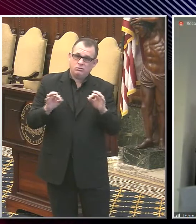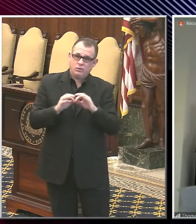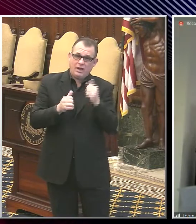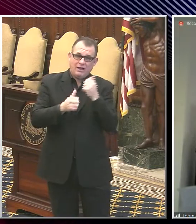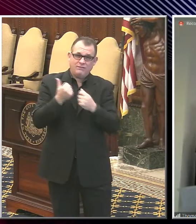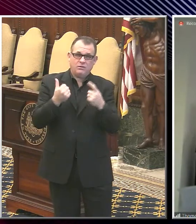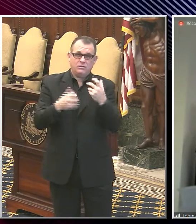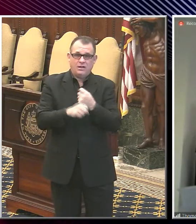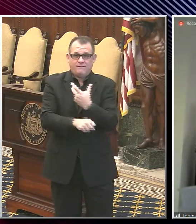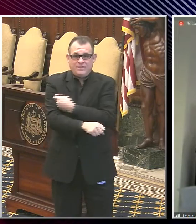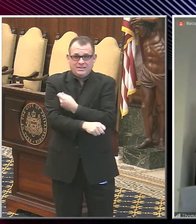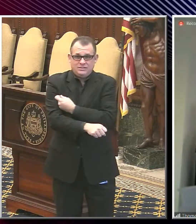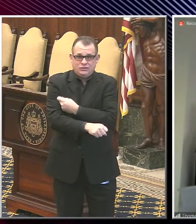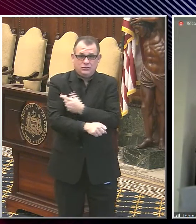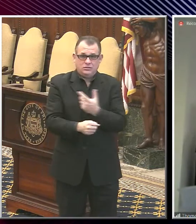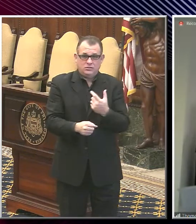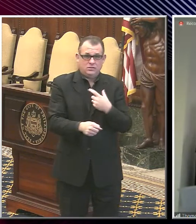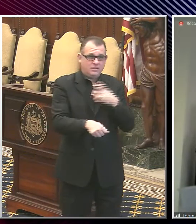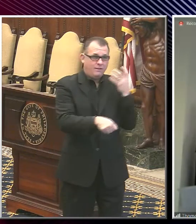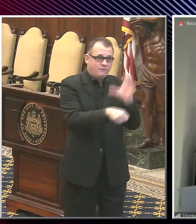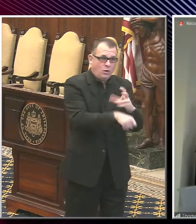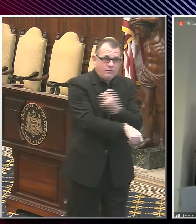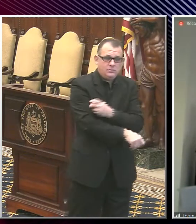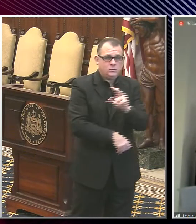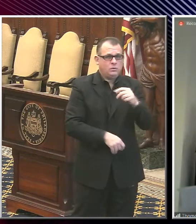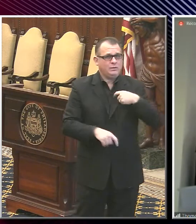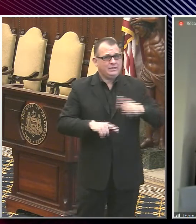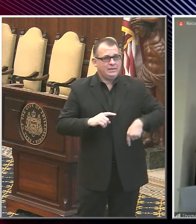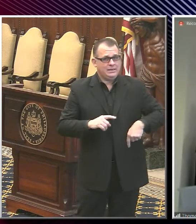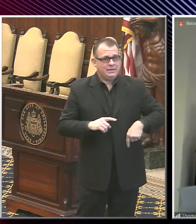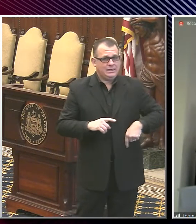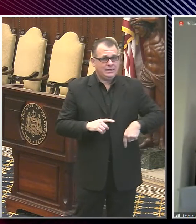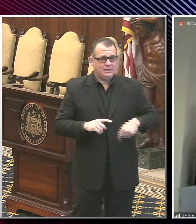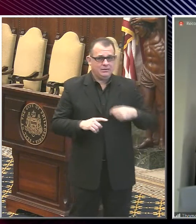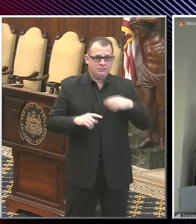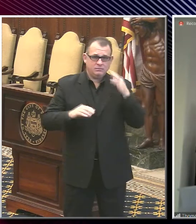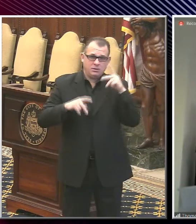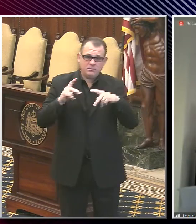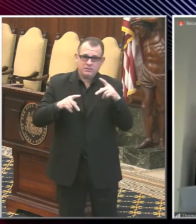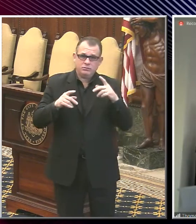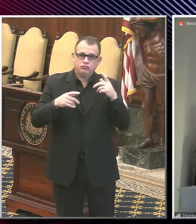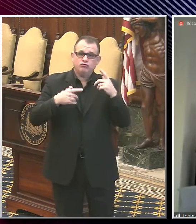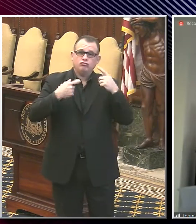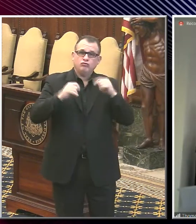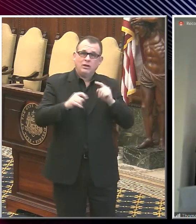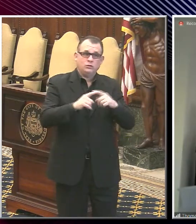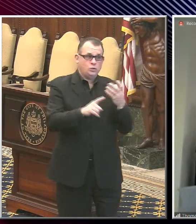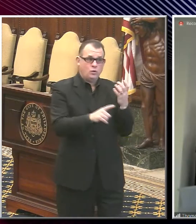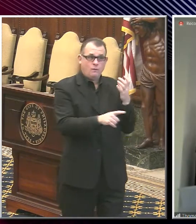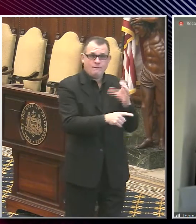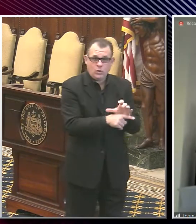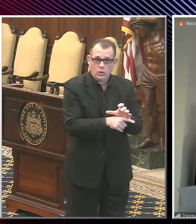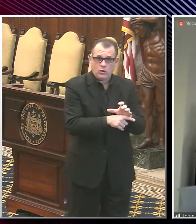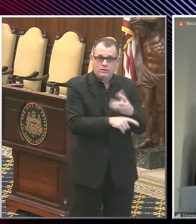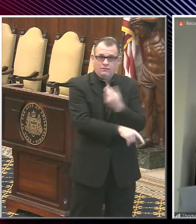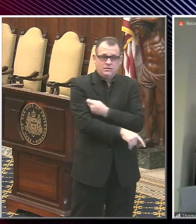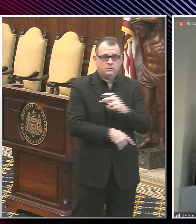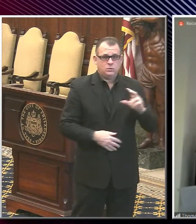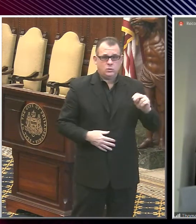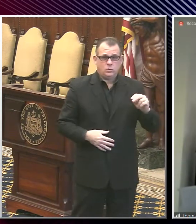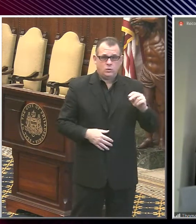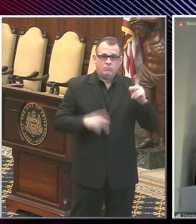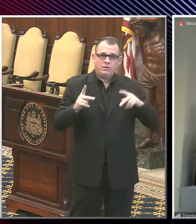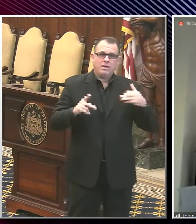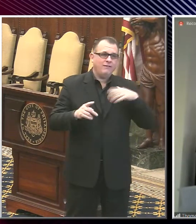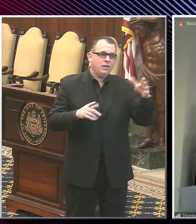under-vaccinated. Now, you can't force people to be vaccinated, and you can't persuade people that you're trying to force them to be vaccinated, or they may just resist more. But I think we